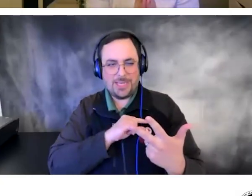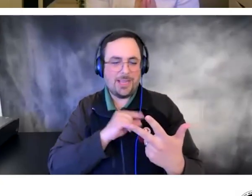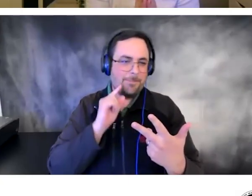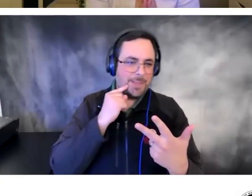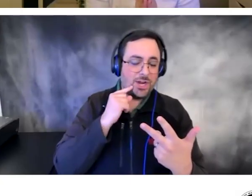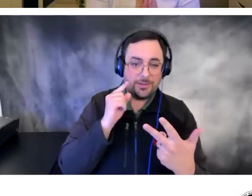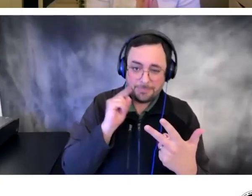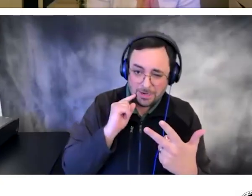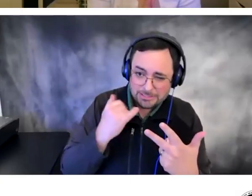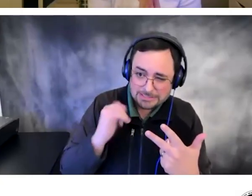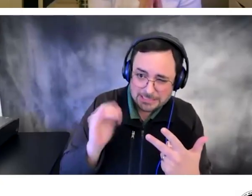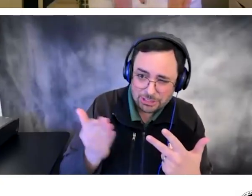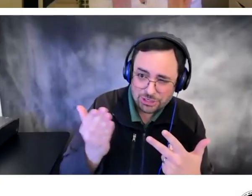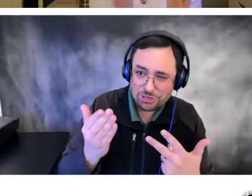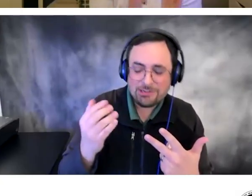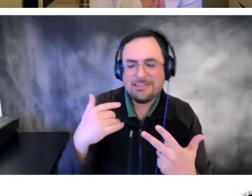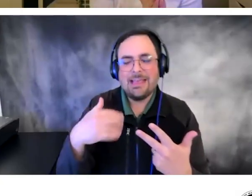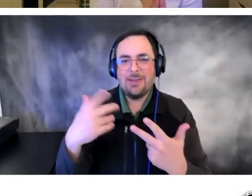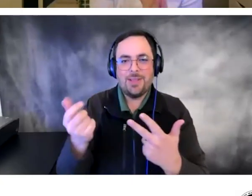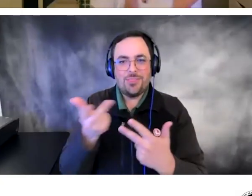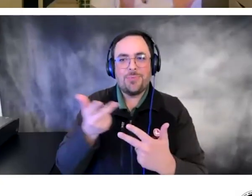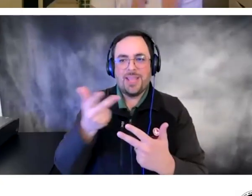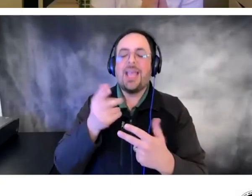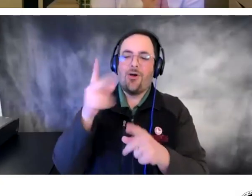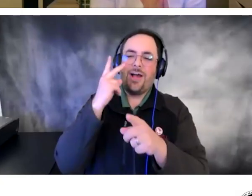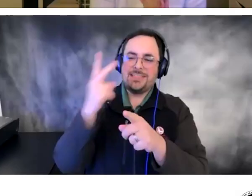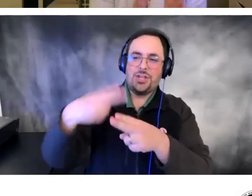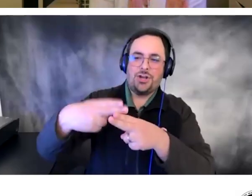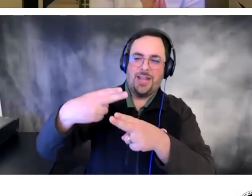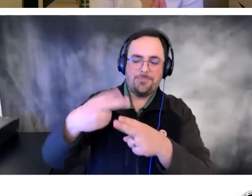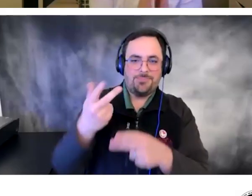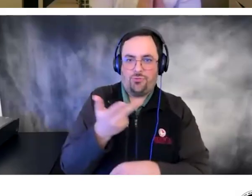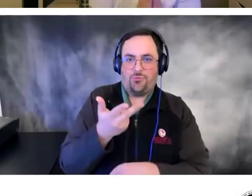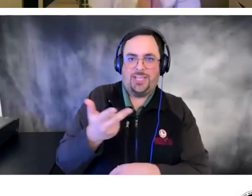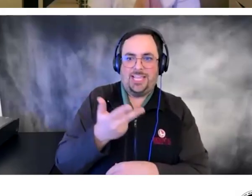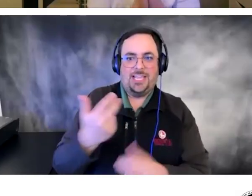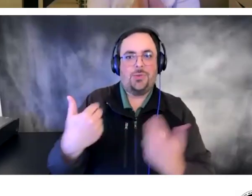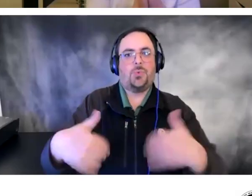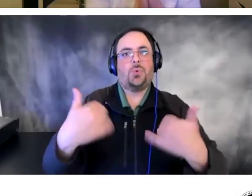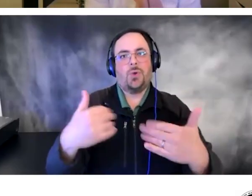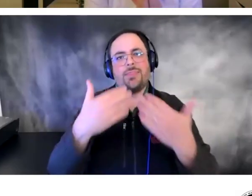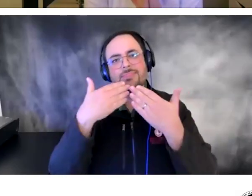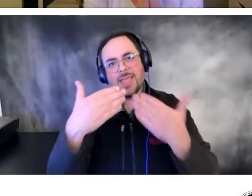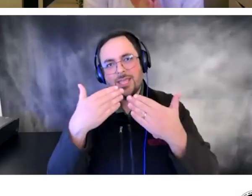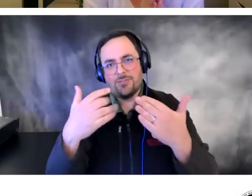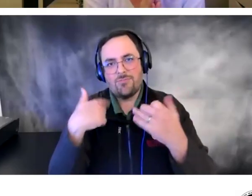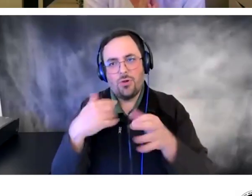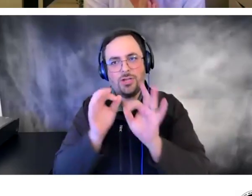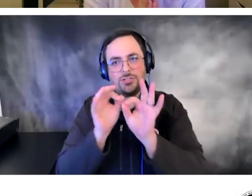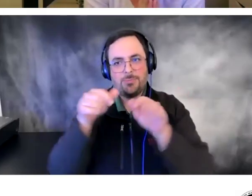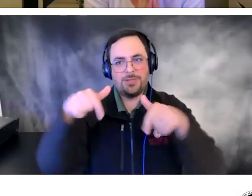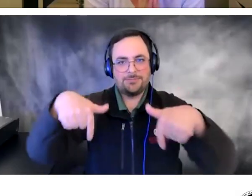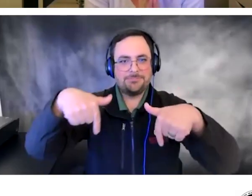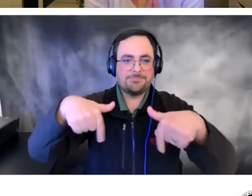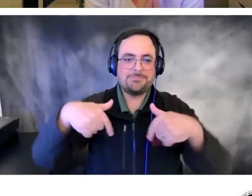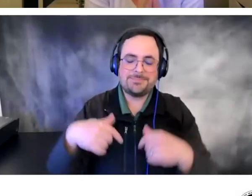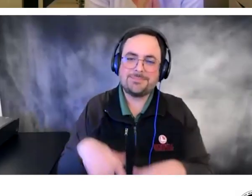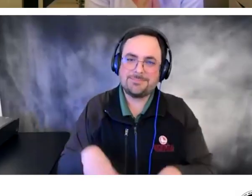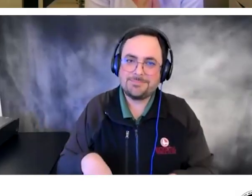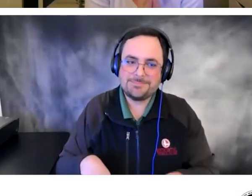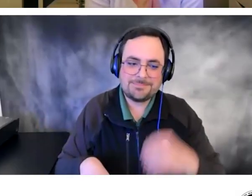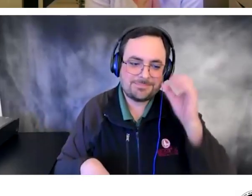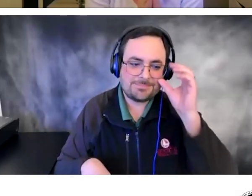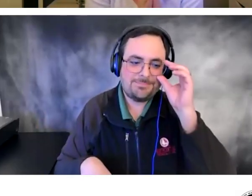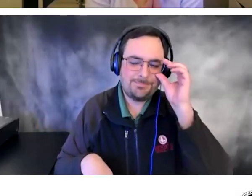and Mary. I don't know if Mary's still on. So, oh yeah, you are. I see you, Mary. Mary, Keith, and Gina, thank you so much for Yeah. interpreting us with us this